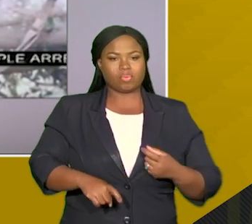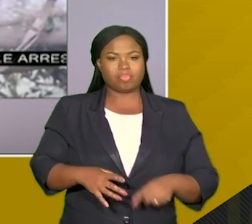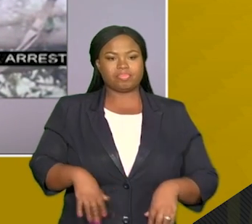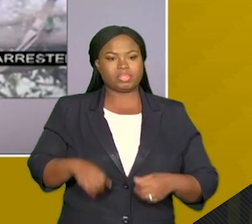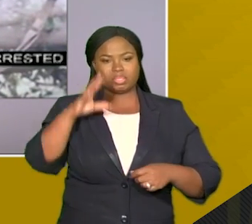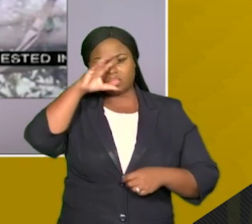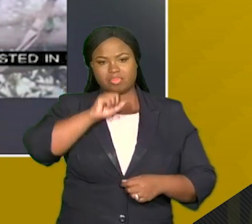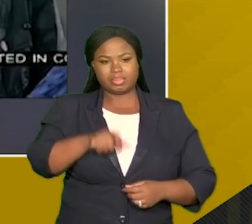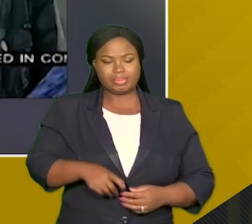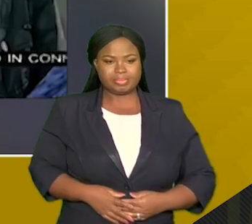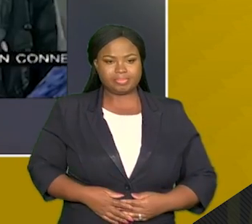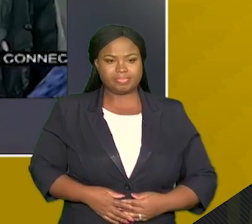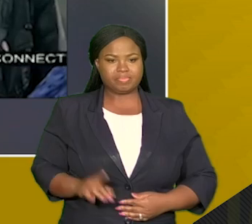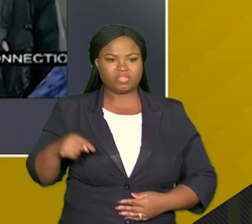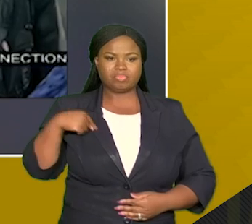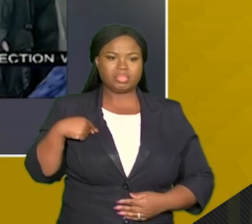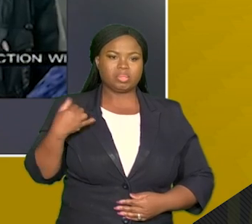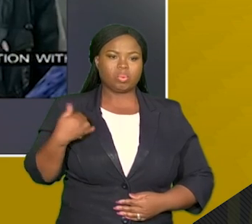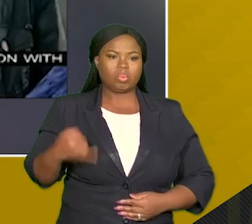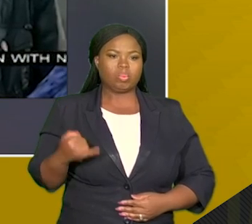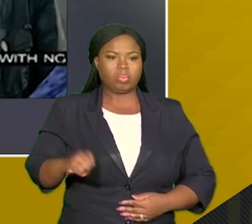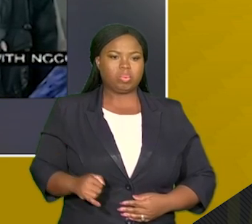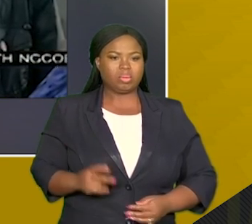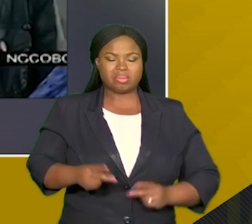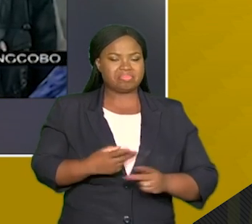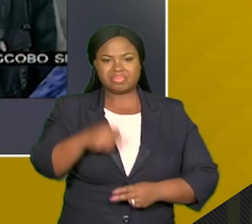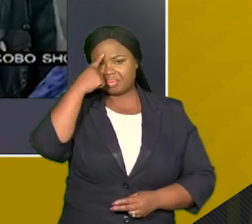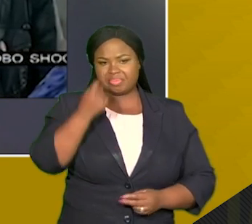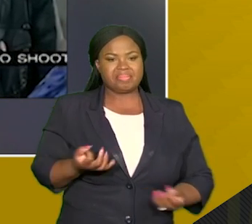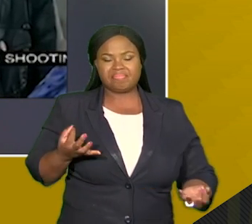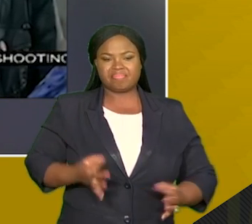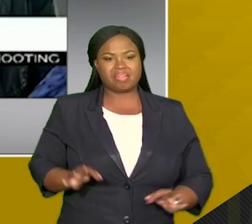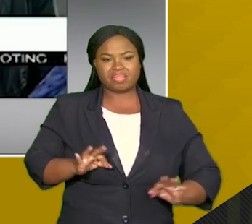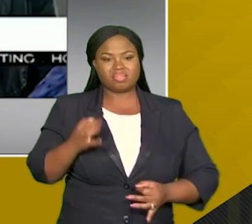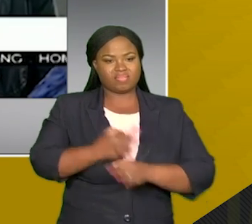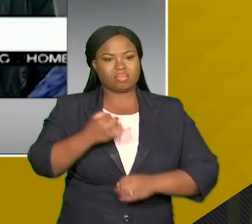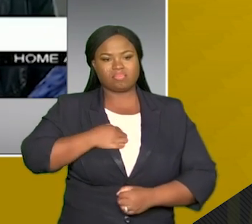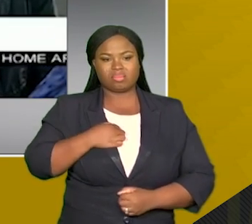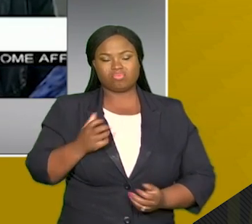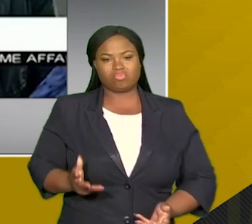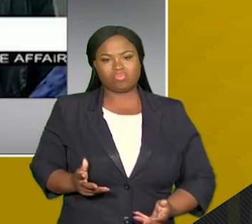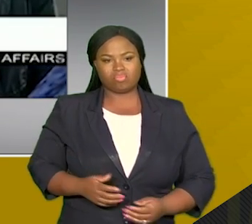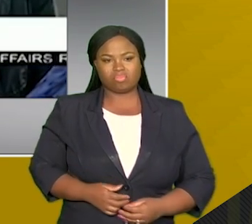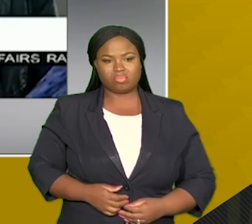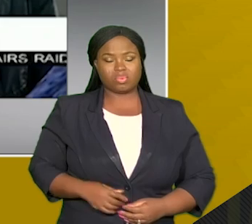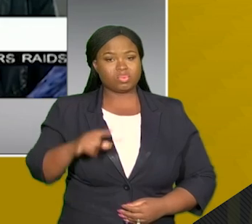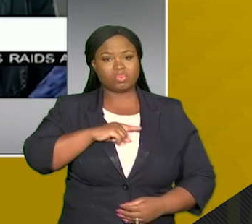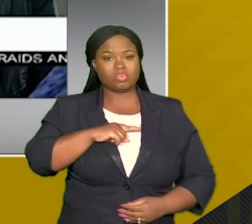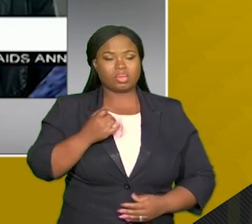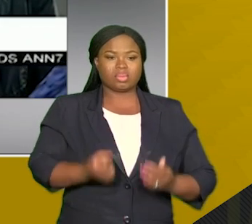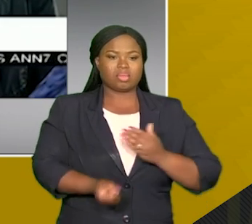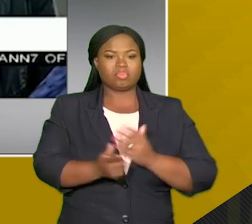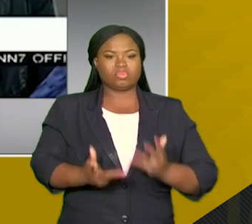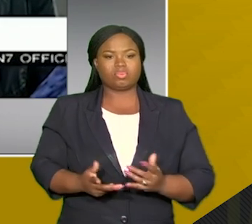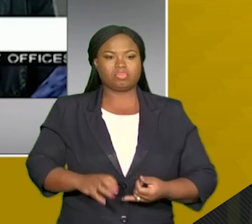suspect. For me, it was painful. And then I didn't believe it's my father, because there was a time I tried